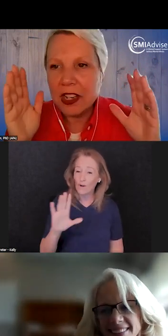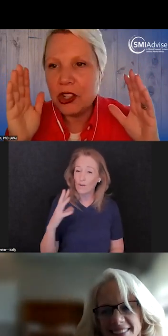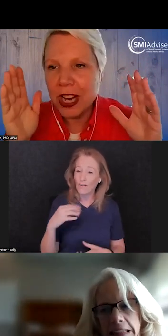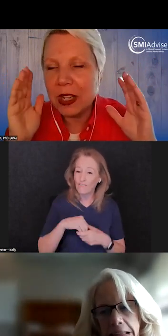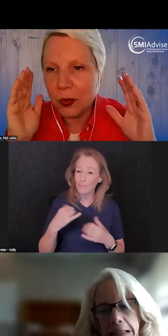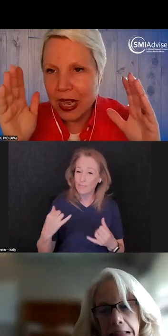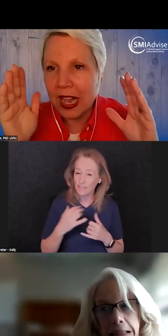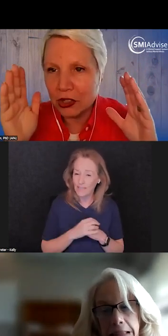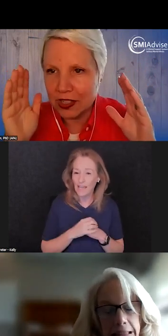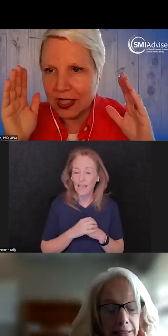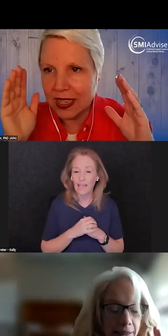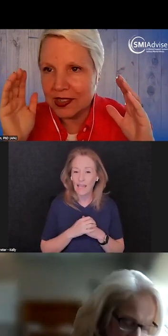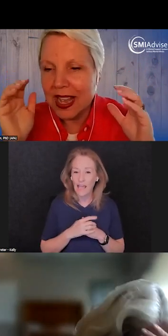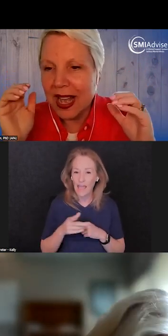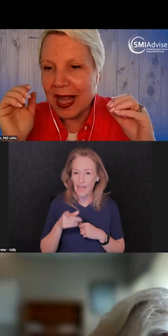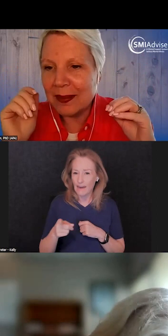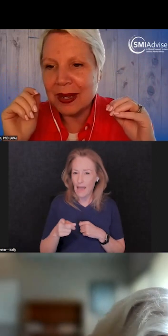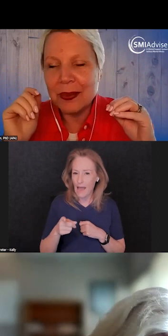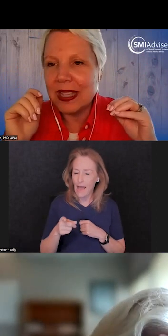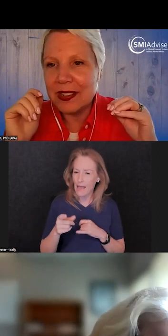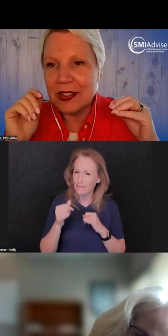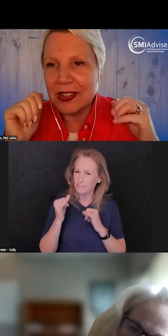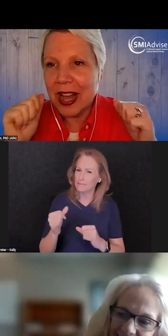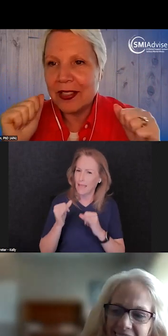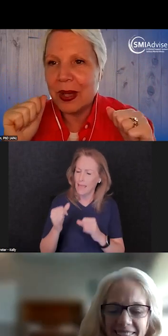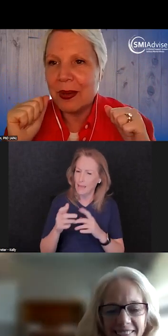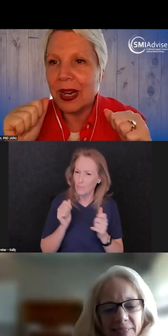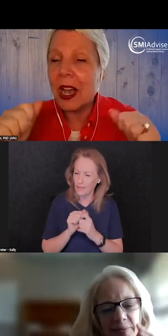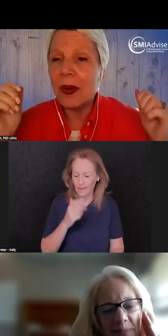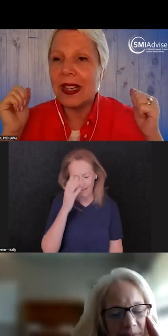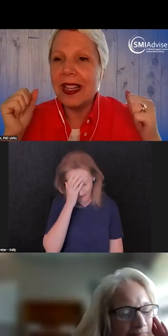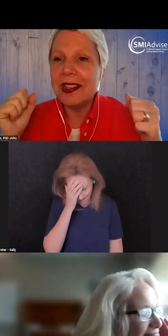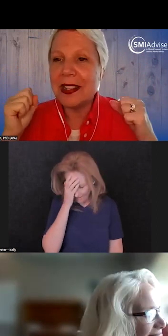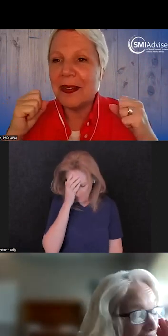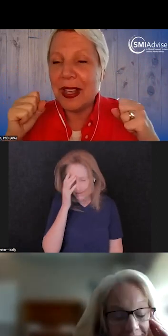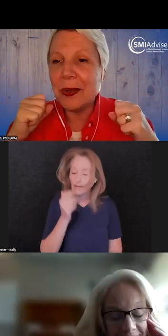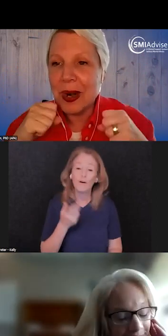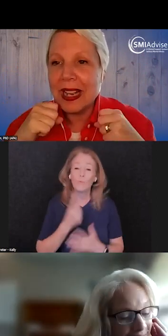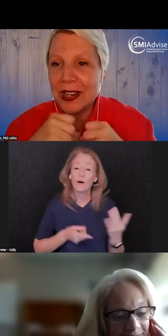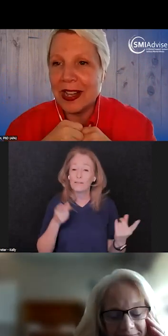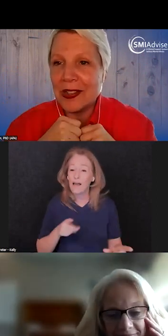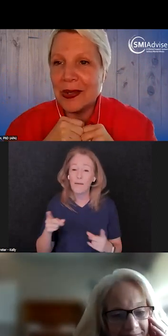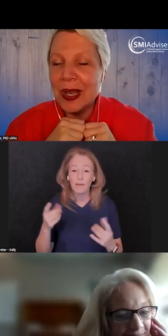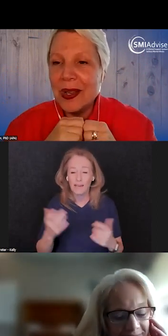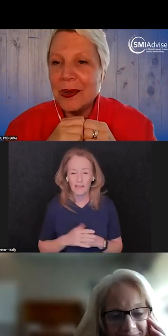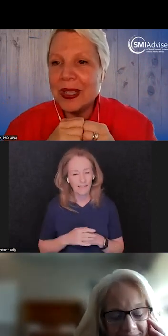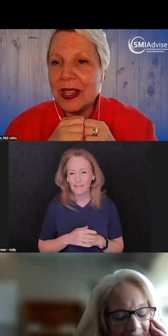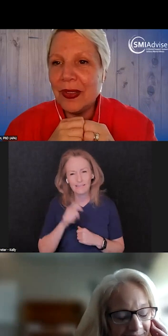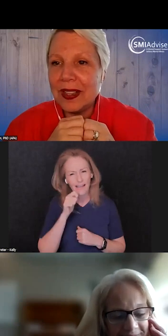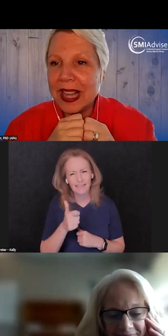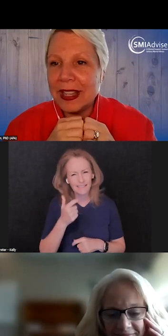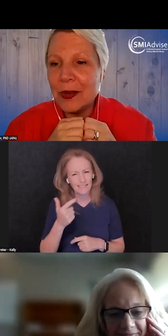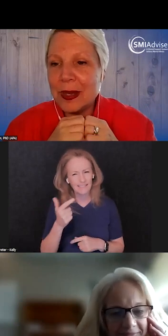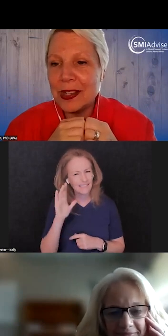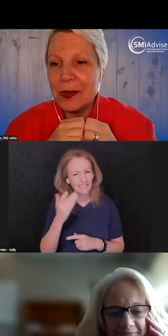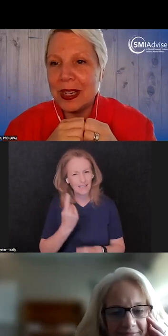your head shaking reaction to this. It really is just not the way we want to go, and it doesn't feel right to us who really